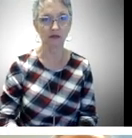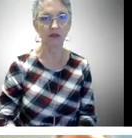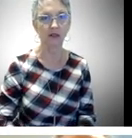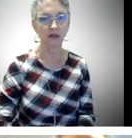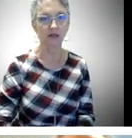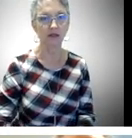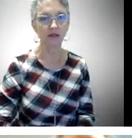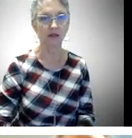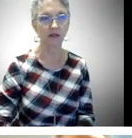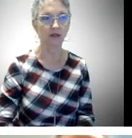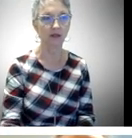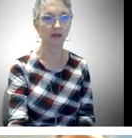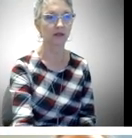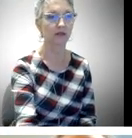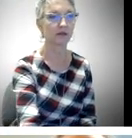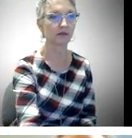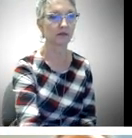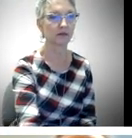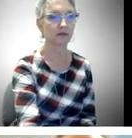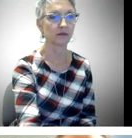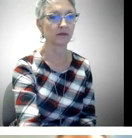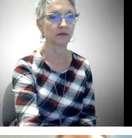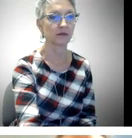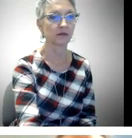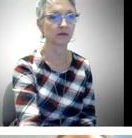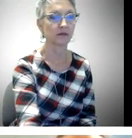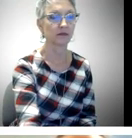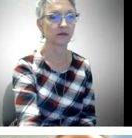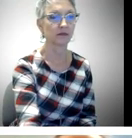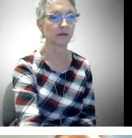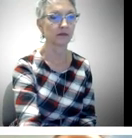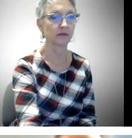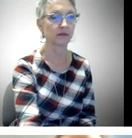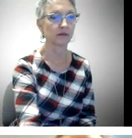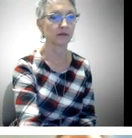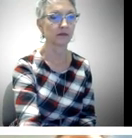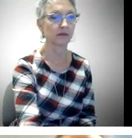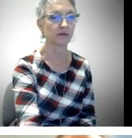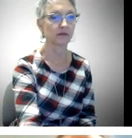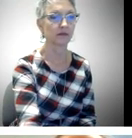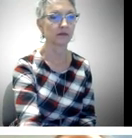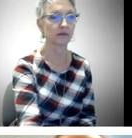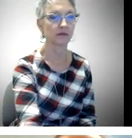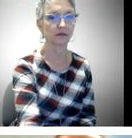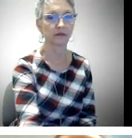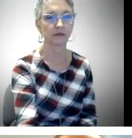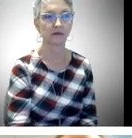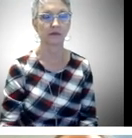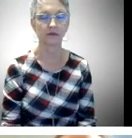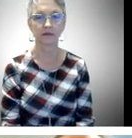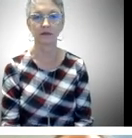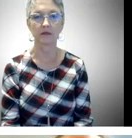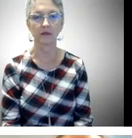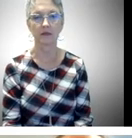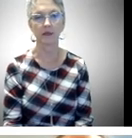And this is sort of, it's mind-boggling for you to say this. And the reason for it is, as long as I've been a